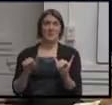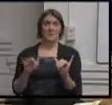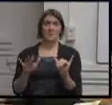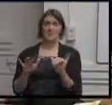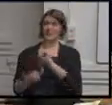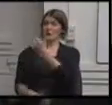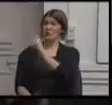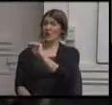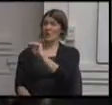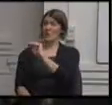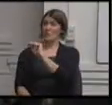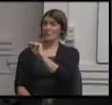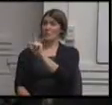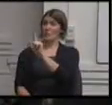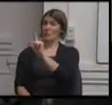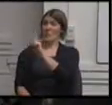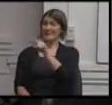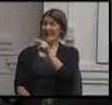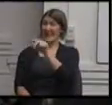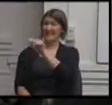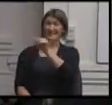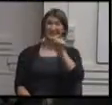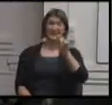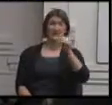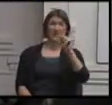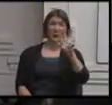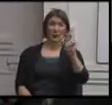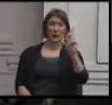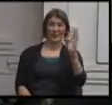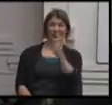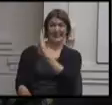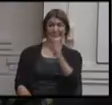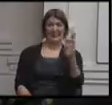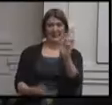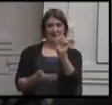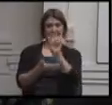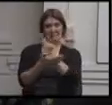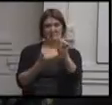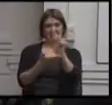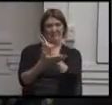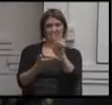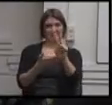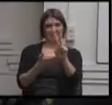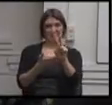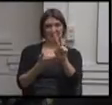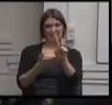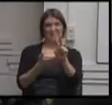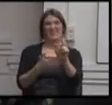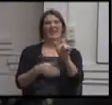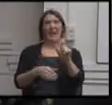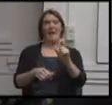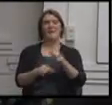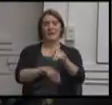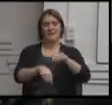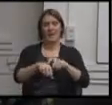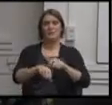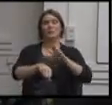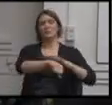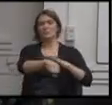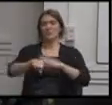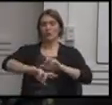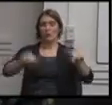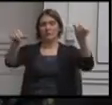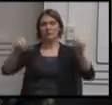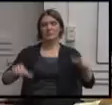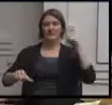between January 22nd and January 30th. Okay. We got all kinds of time. Great. So we can